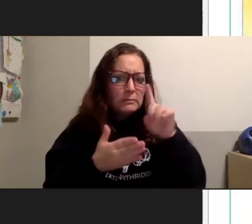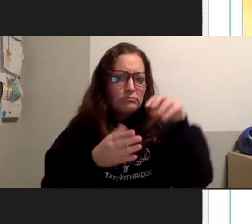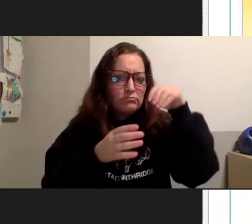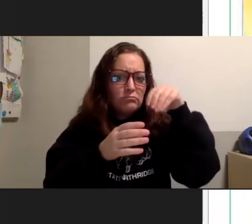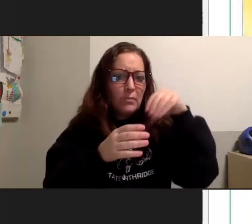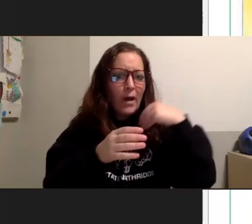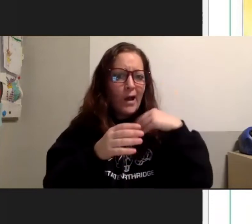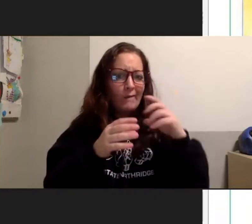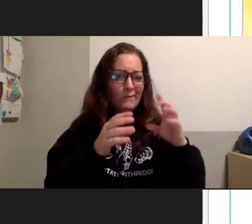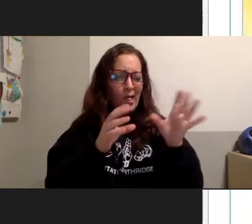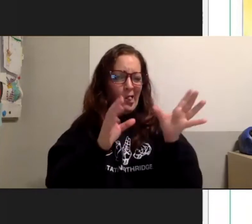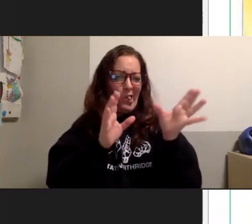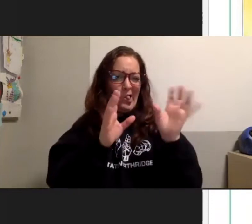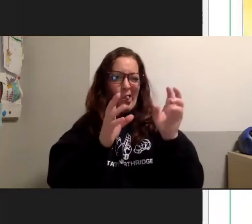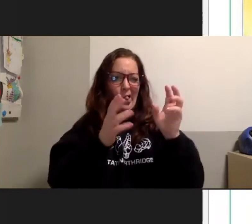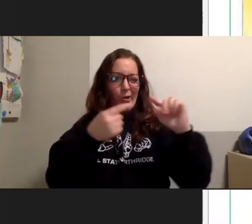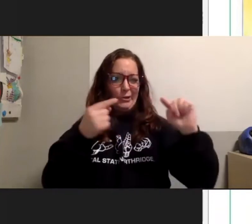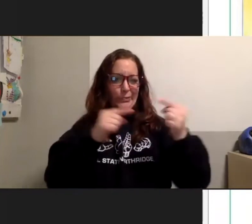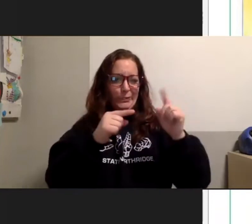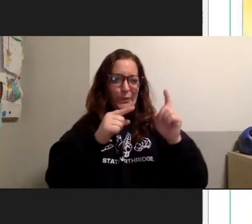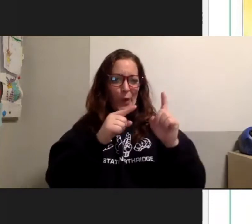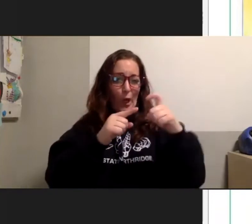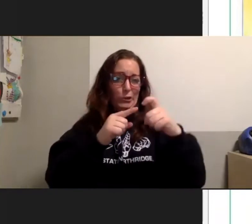Also, some seeds